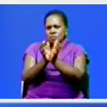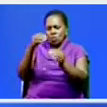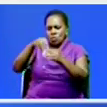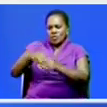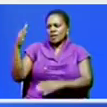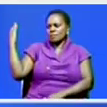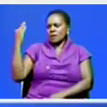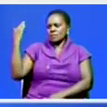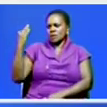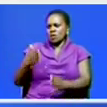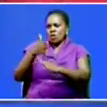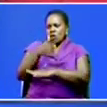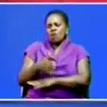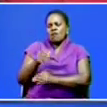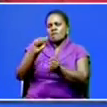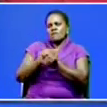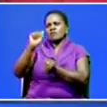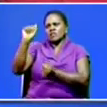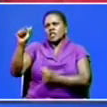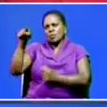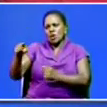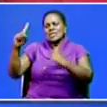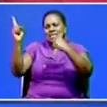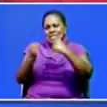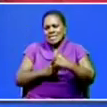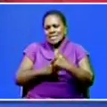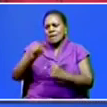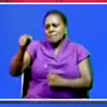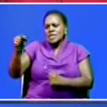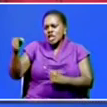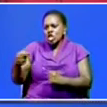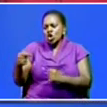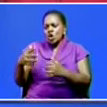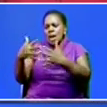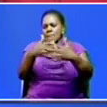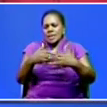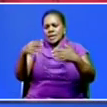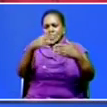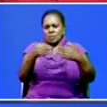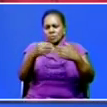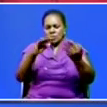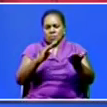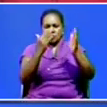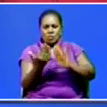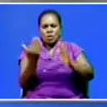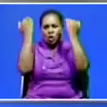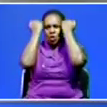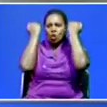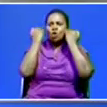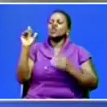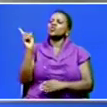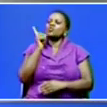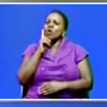area with more than 15.6 million u.s. dollars believed to be fake currency the suspect will be arraigned in court tomorrow as a